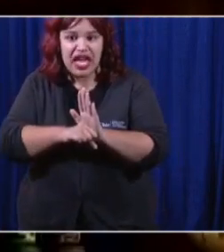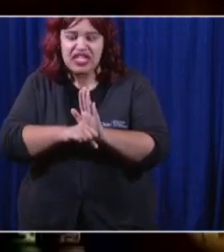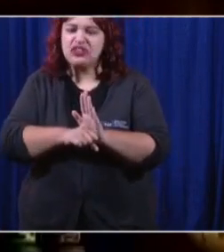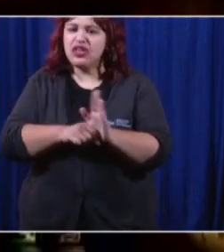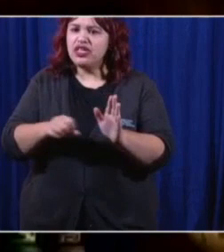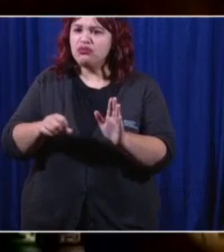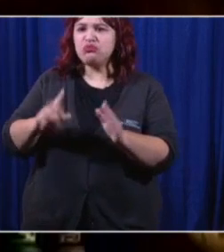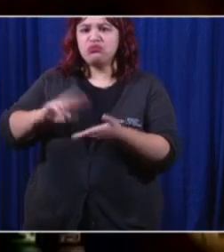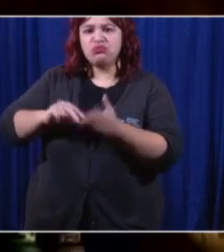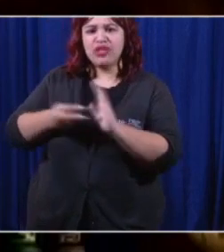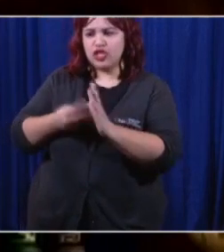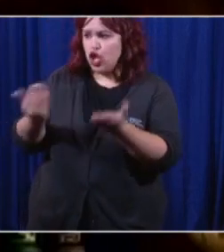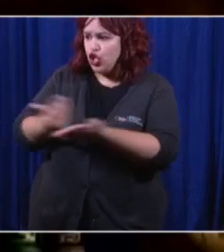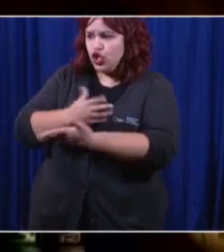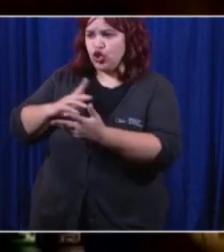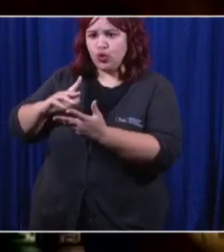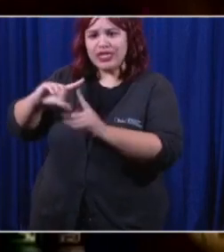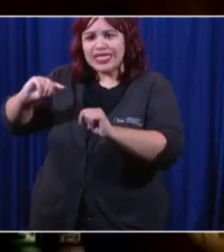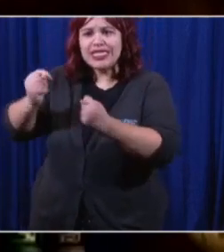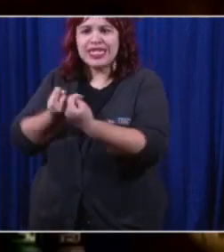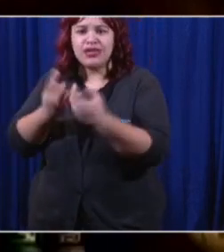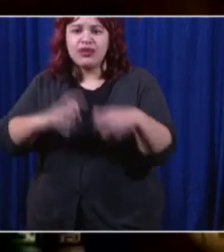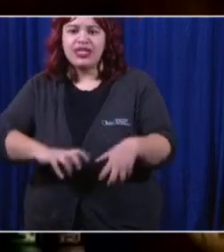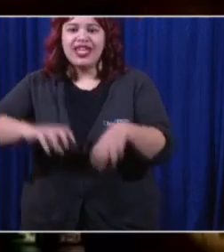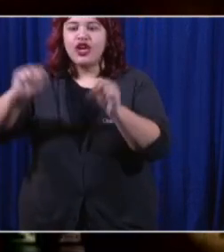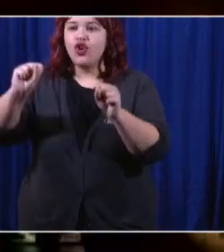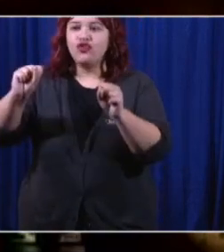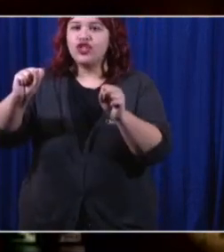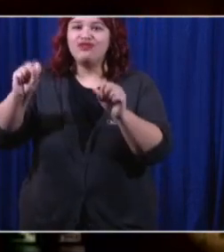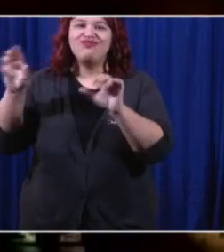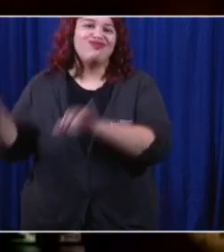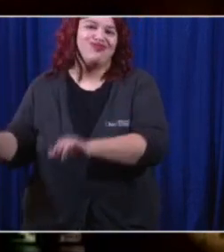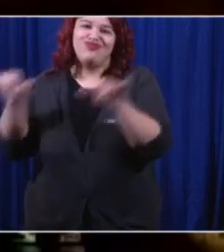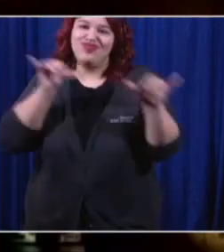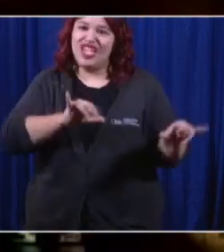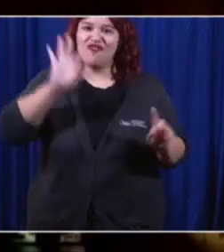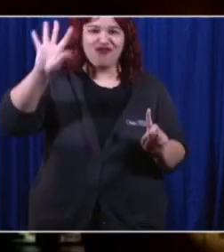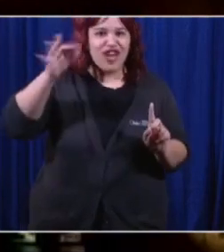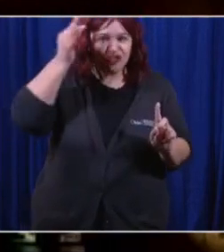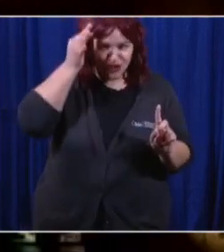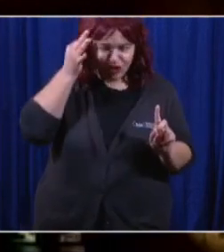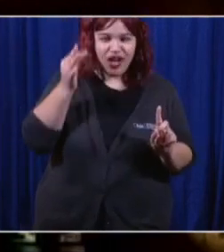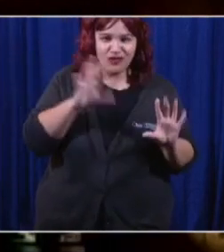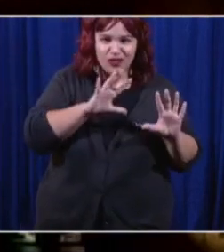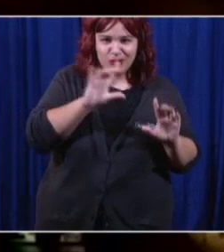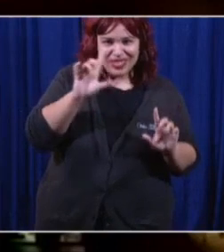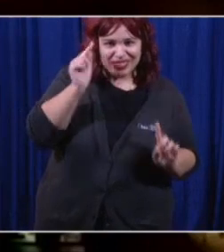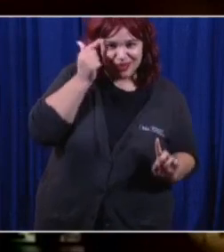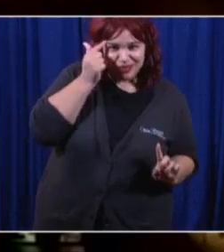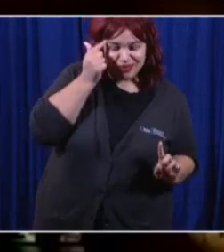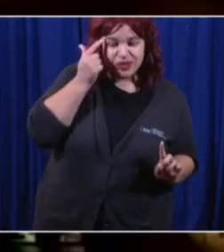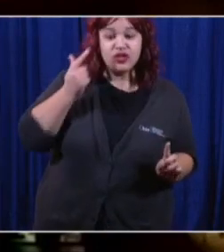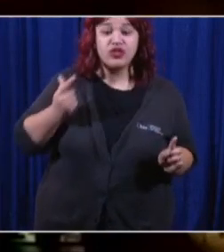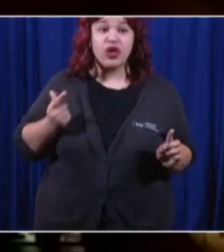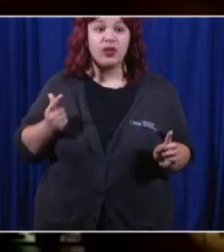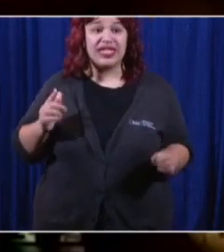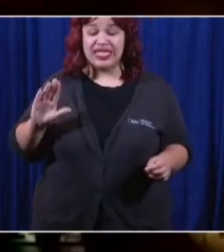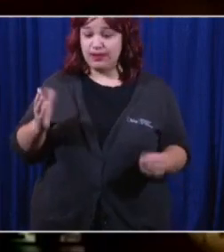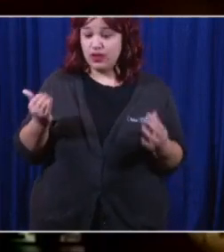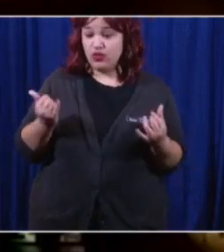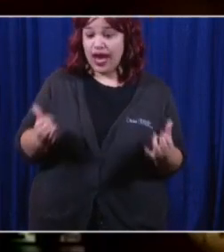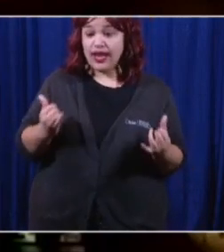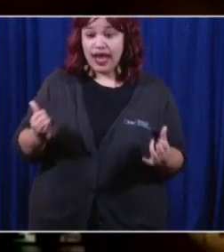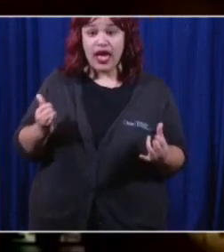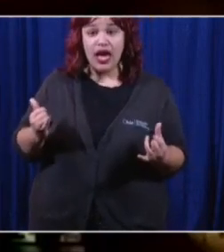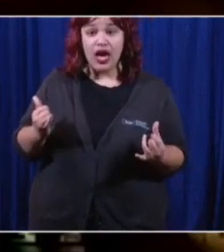administrations that change. So no, I don't see any substantial changes, except for the fact it sounds as if President-elect Biden has announced